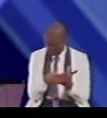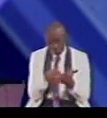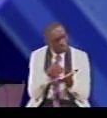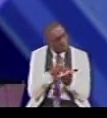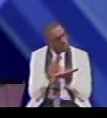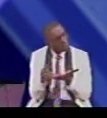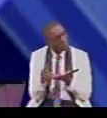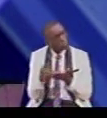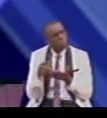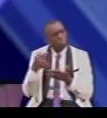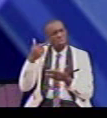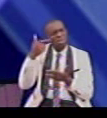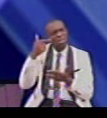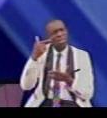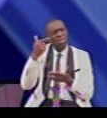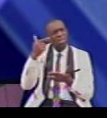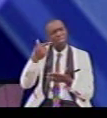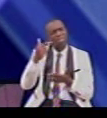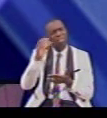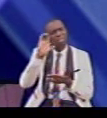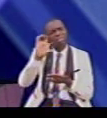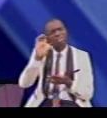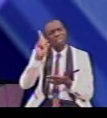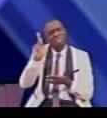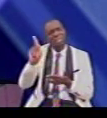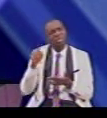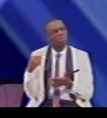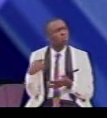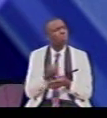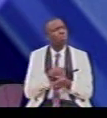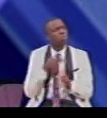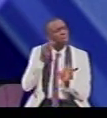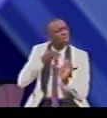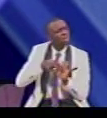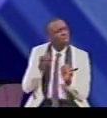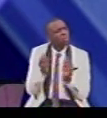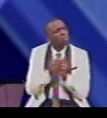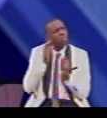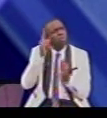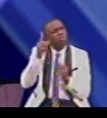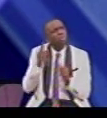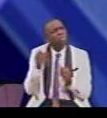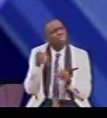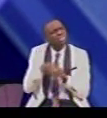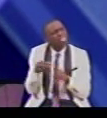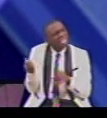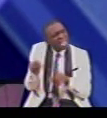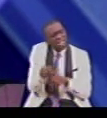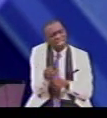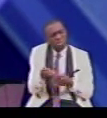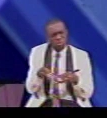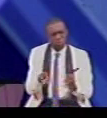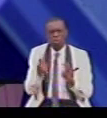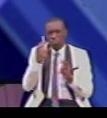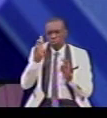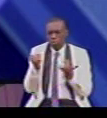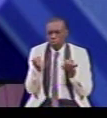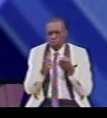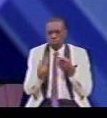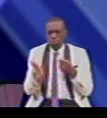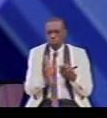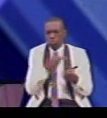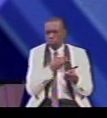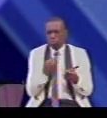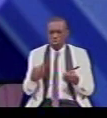Jessica we identify with you Lord God and we pray that in every way you intend to use us have your way with us in